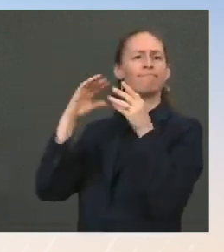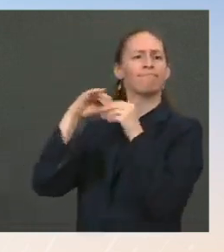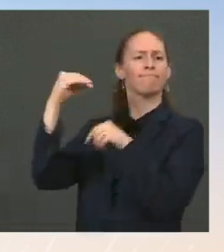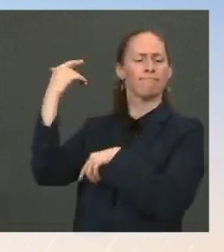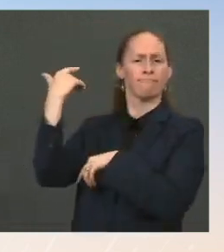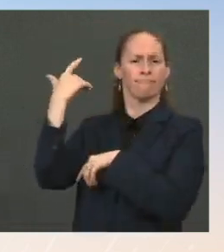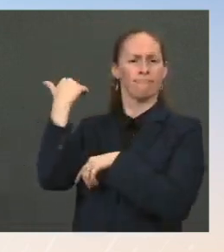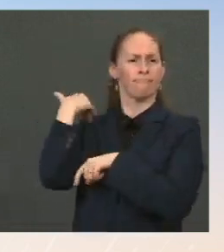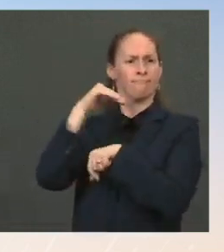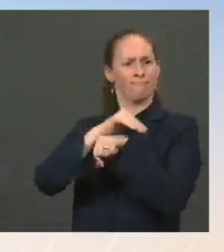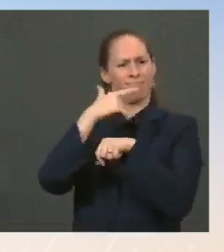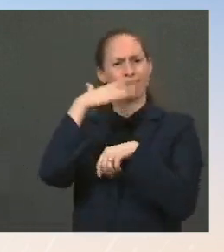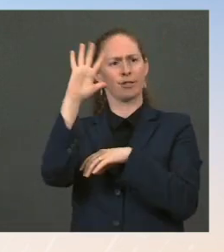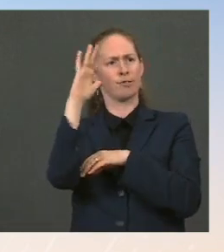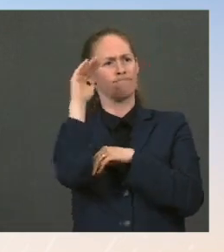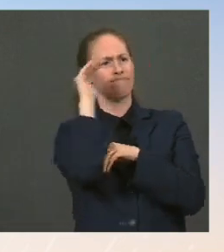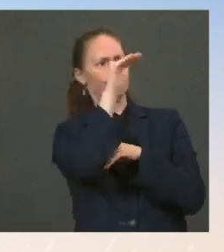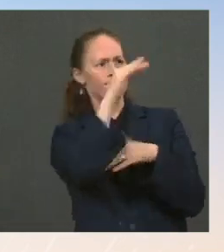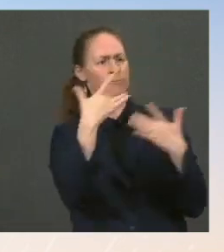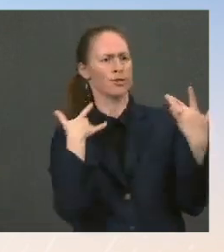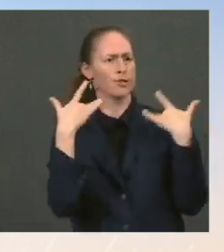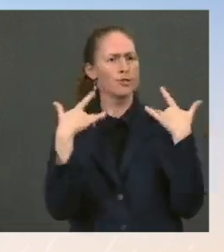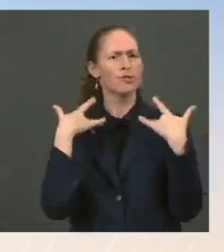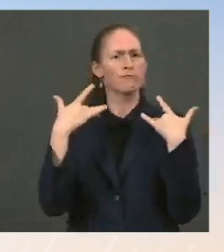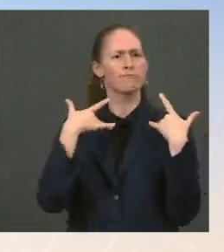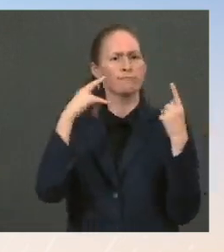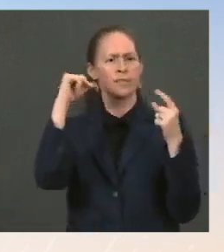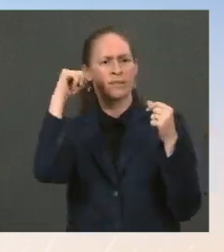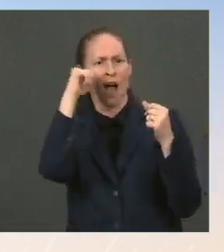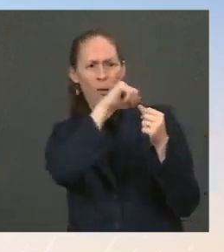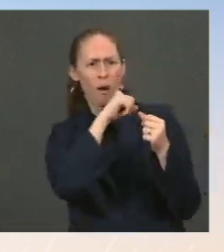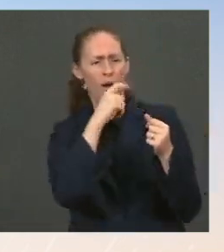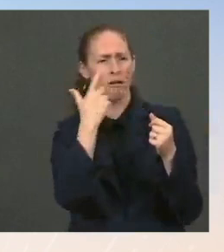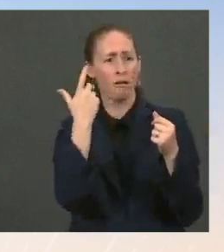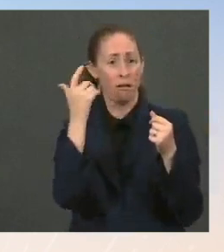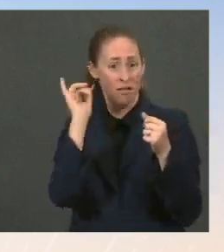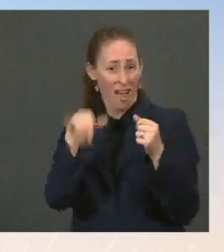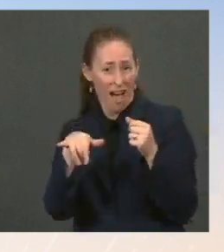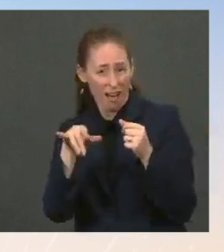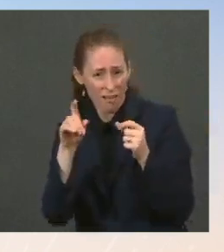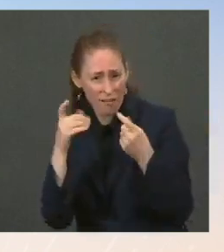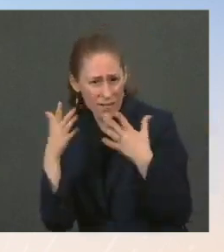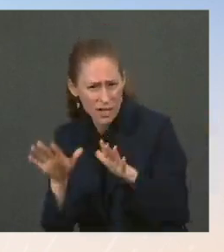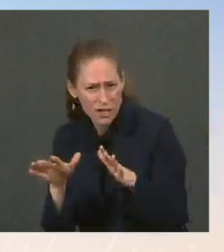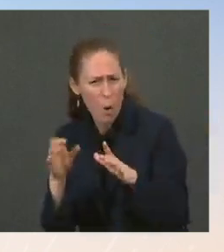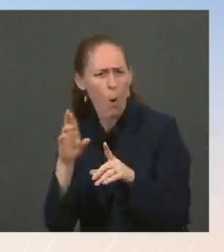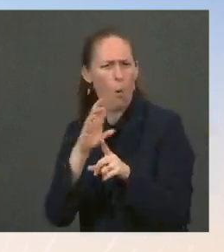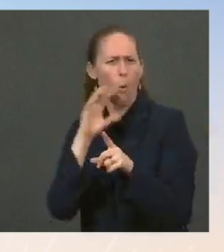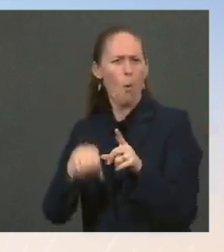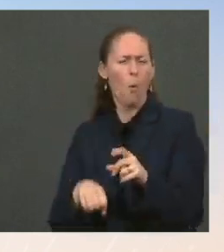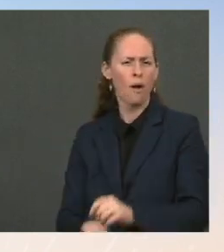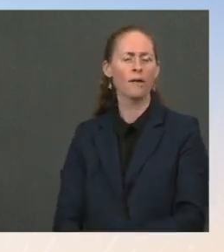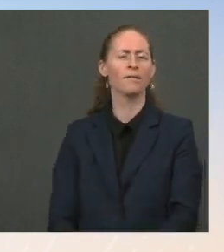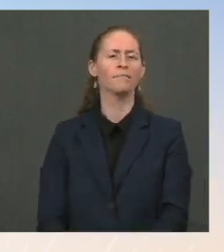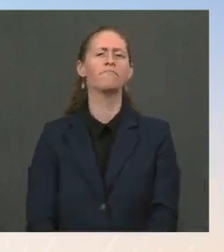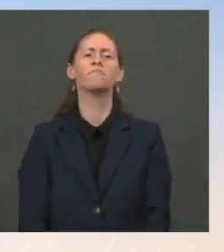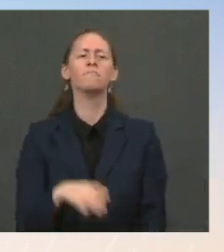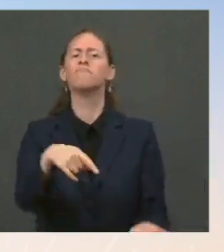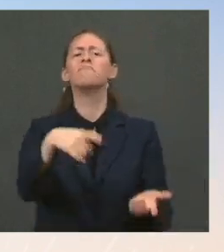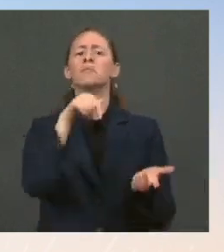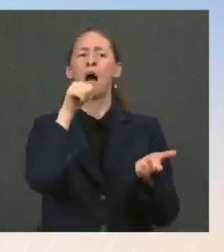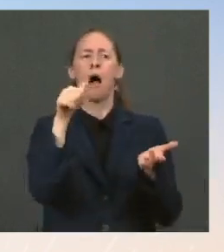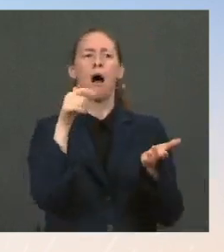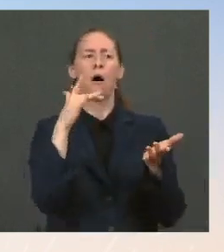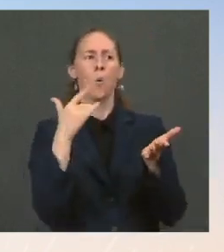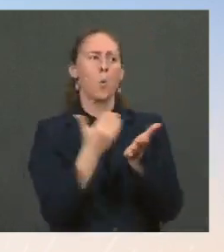their more recent phone call, and what exactly did he tell him? So just, you didn't ask this, but some others have asked this. He did not have a new call that you're not aware of. So